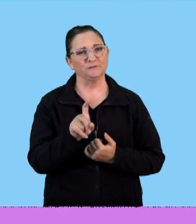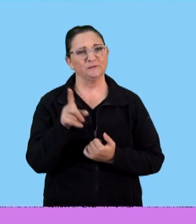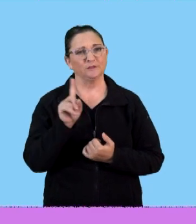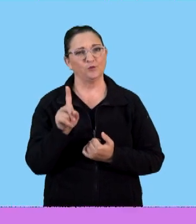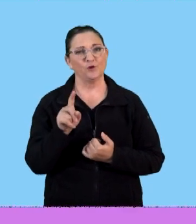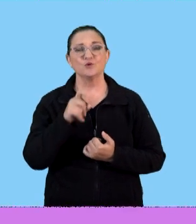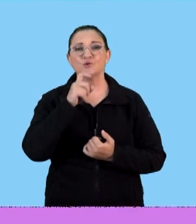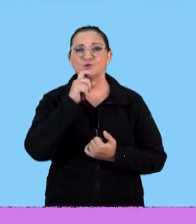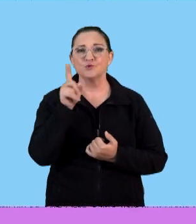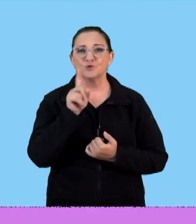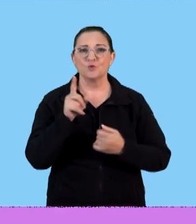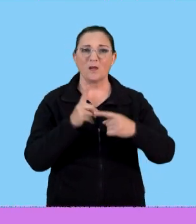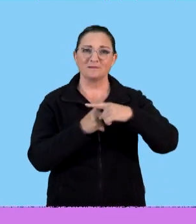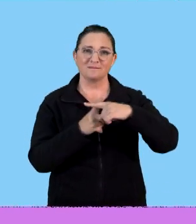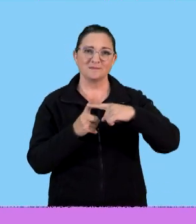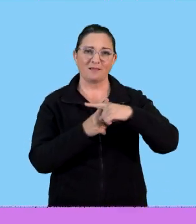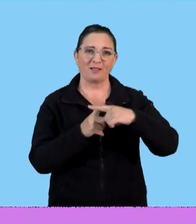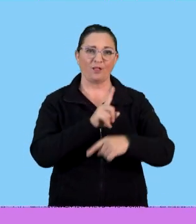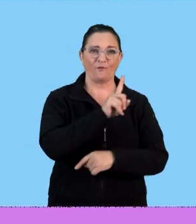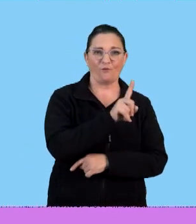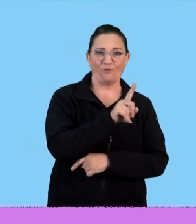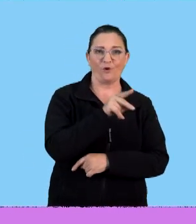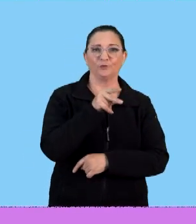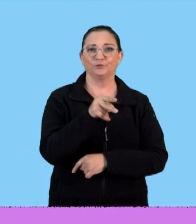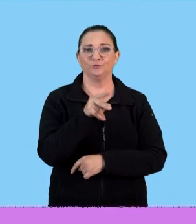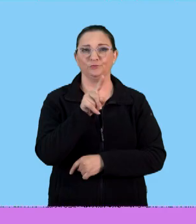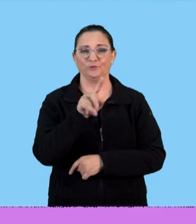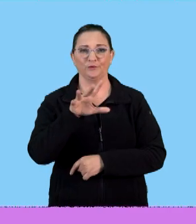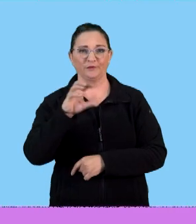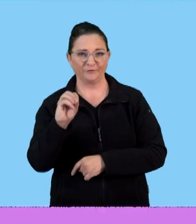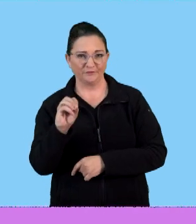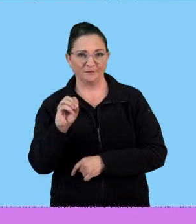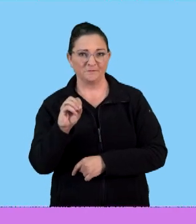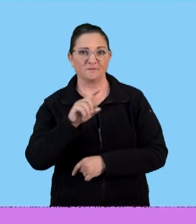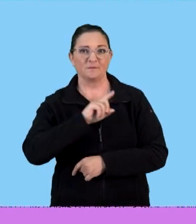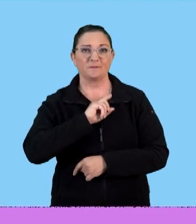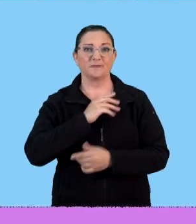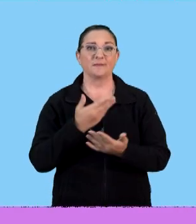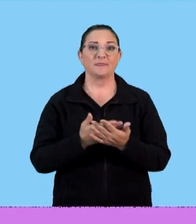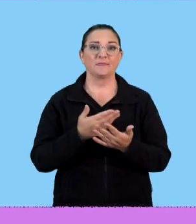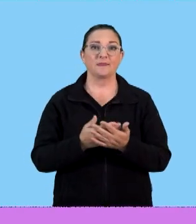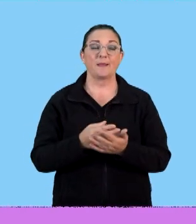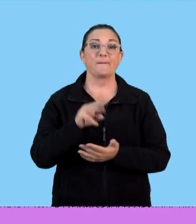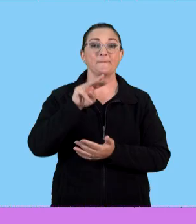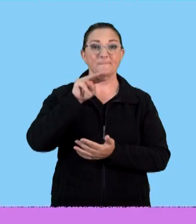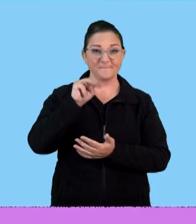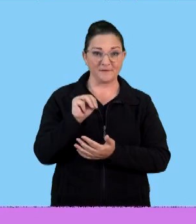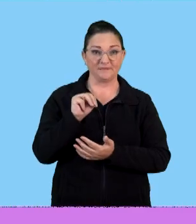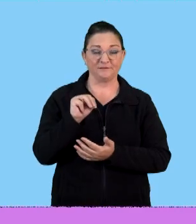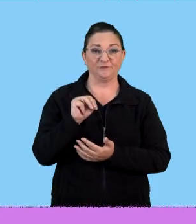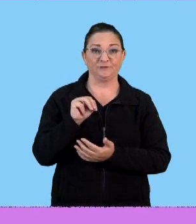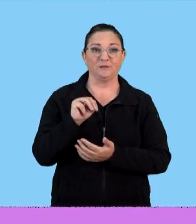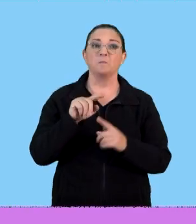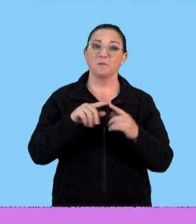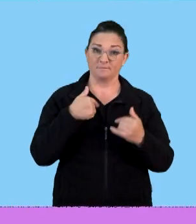use the scale of 1:150, right, to determine the perimeter in meters. So at this point in